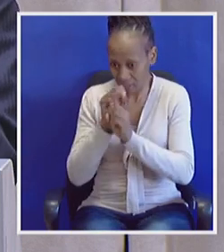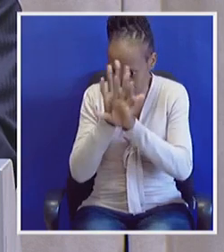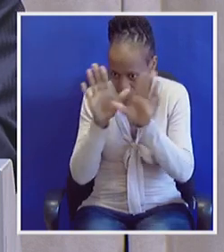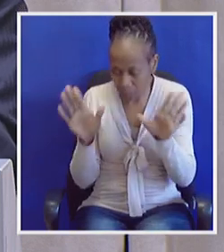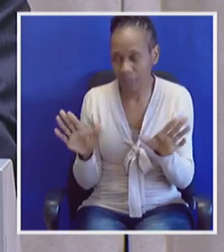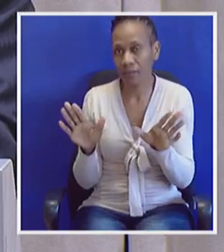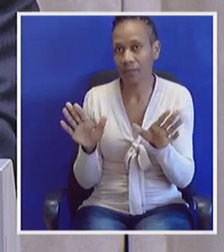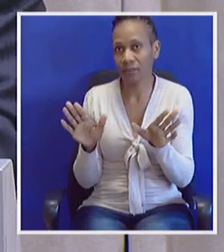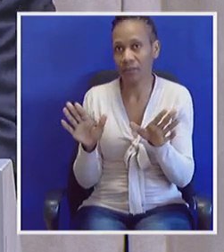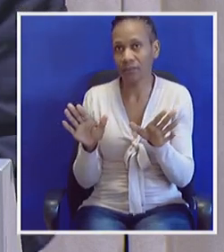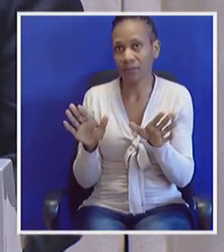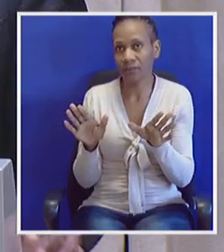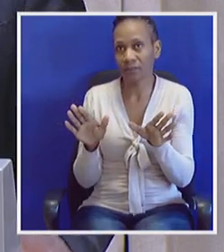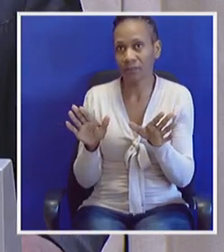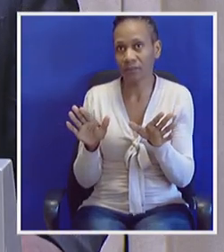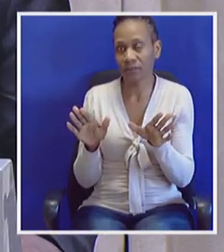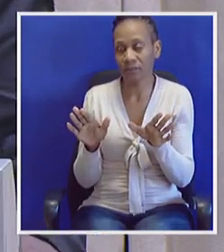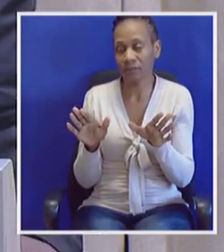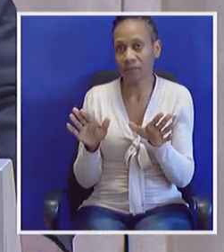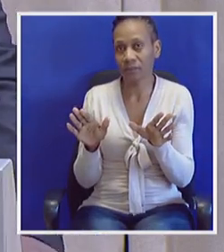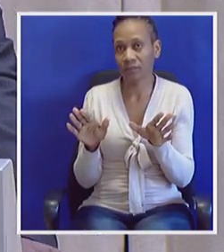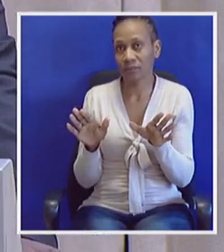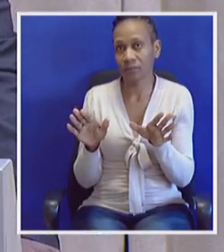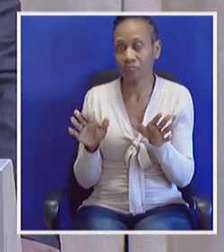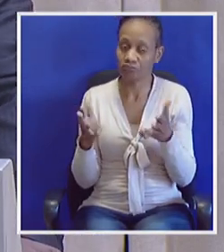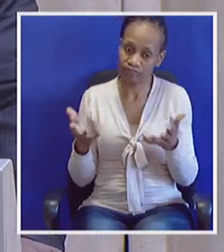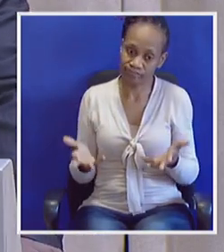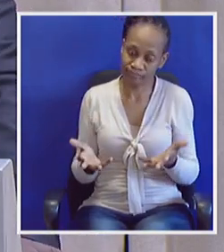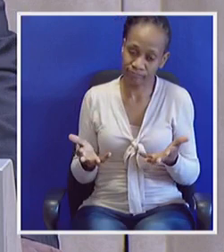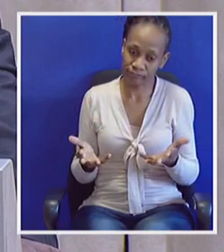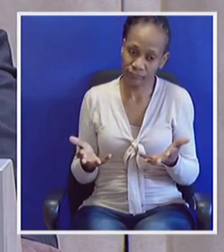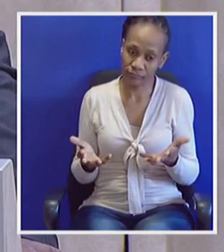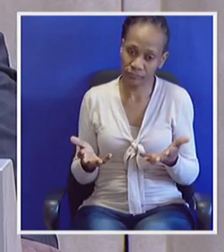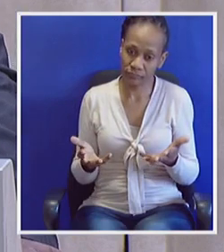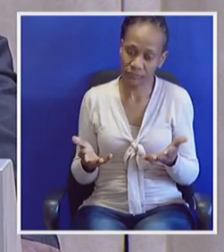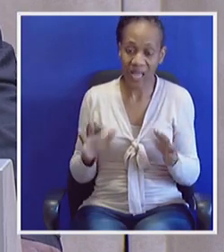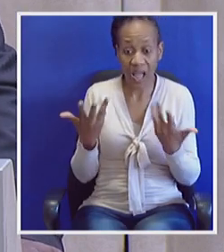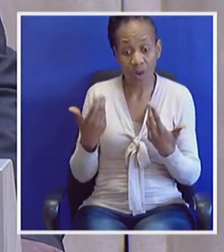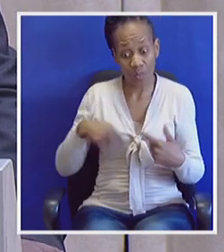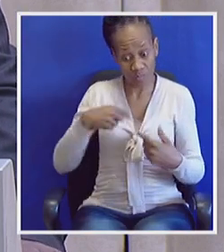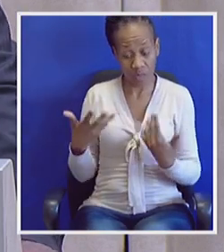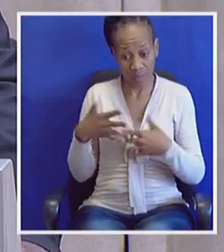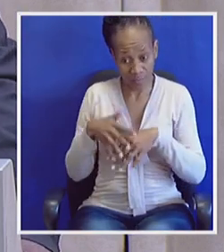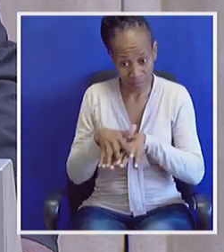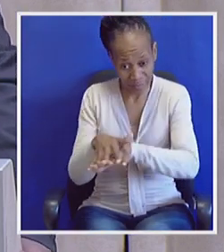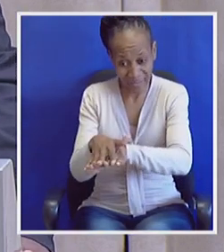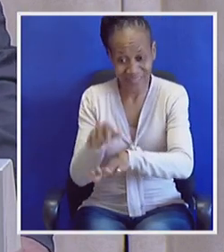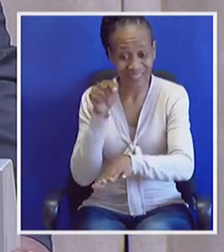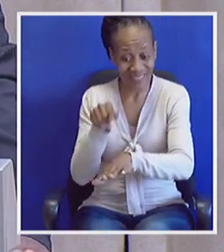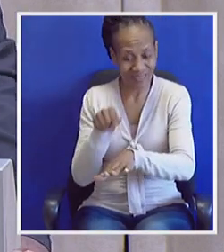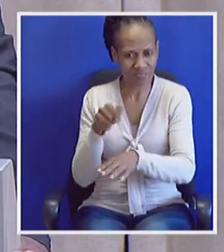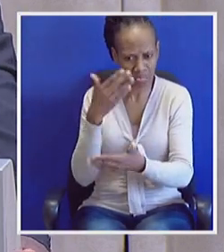clear in what it seeks to achieve. And its implementation in the end is going